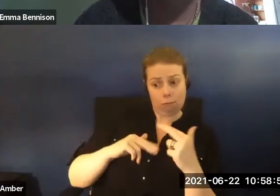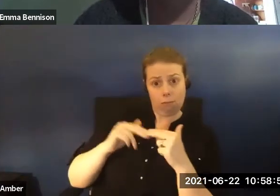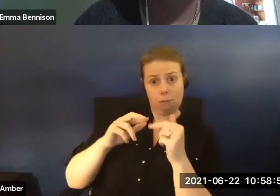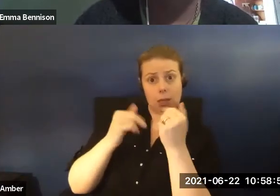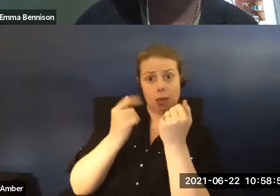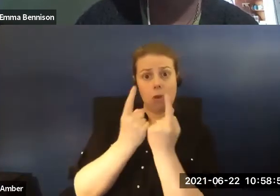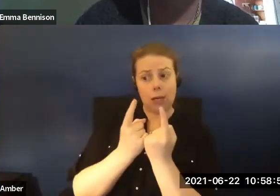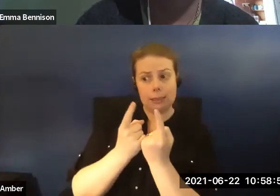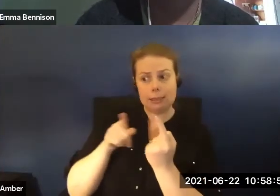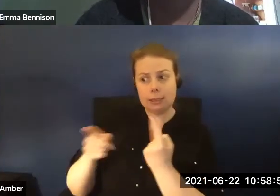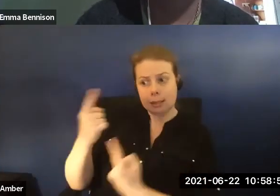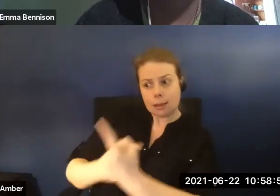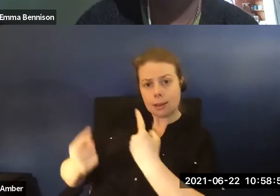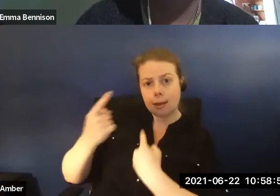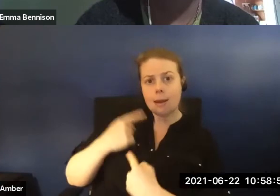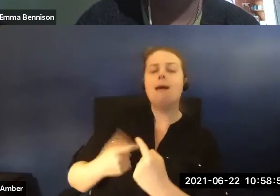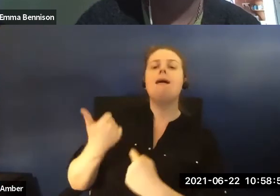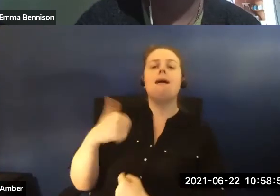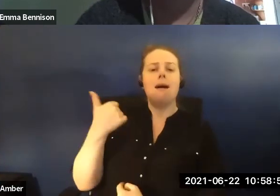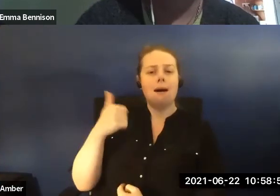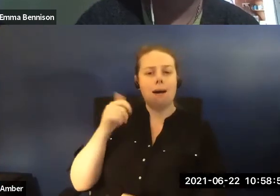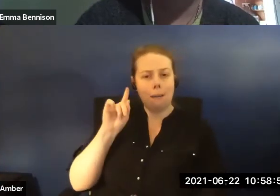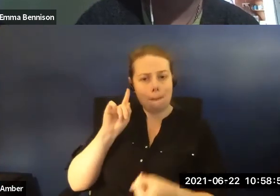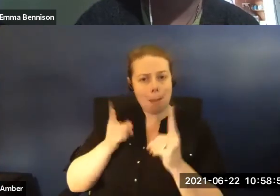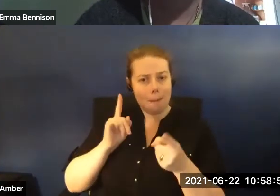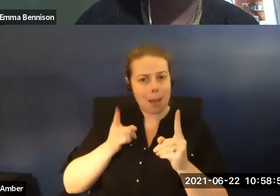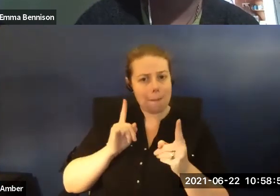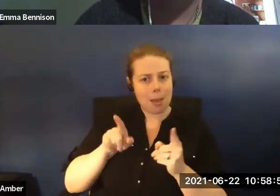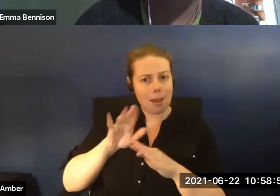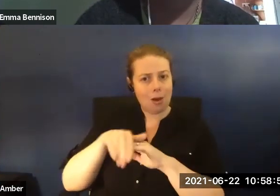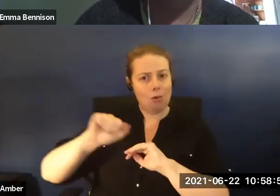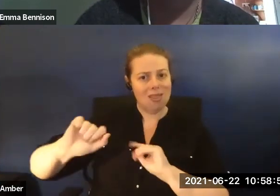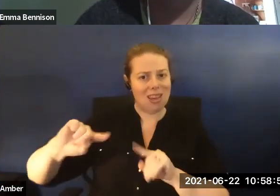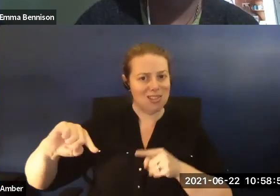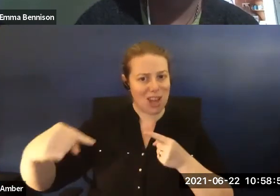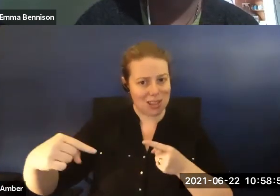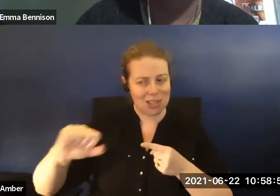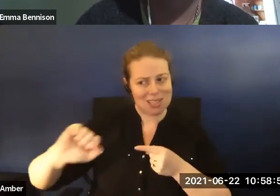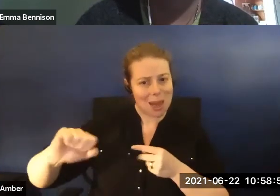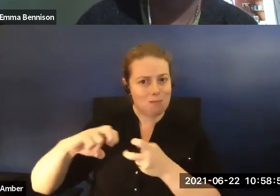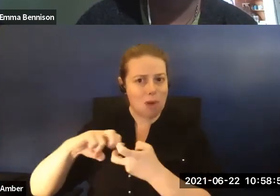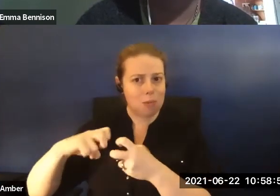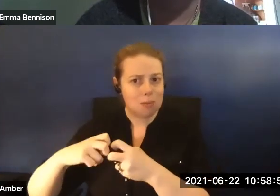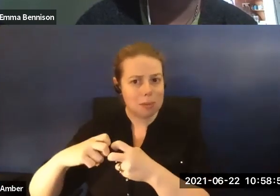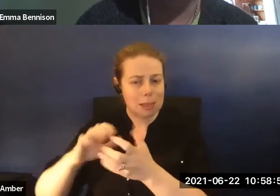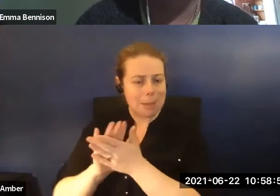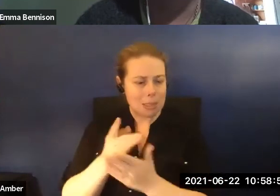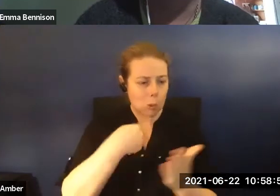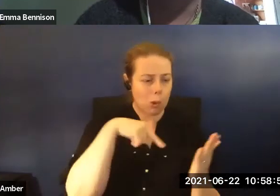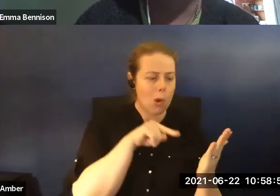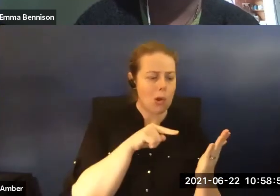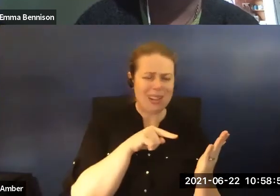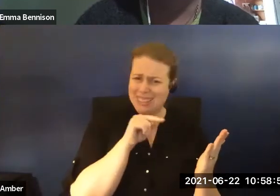from them gives a real more rich insights on their challenges and their problems. And thus we can say, okay, is this approach